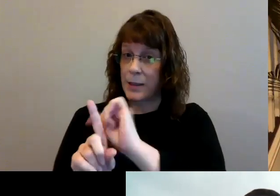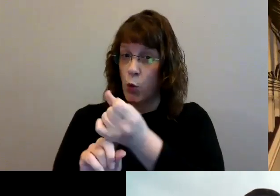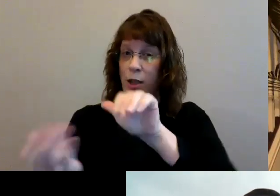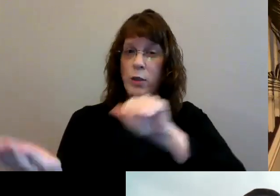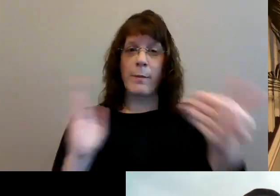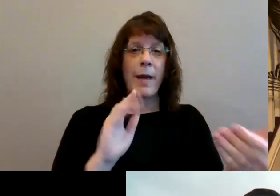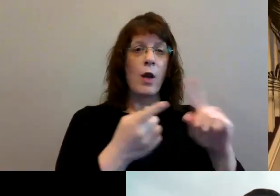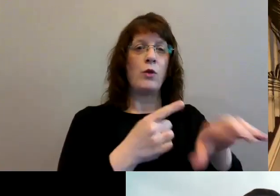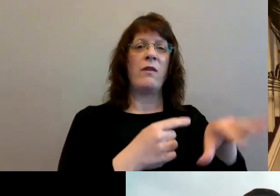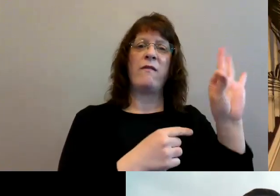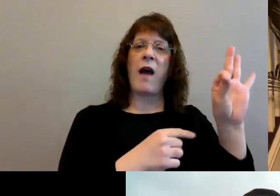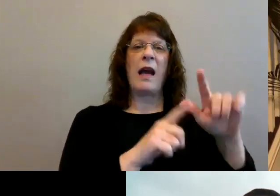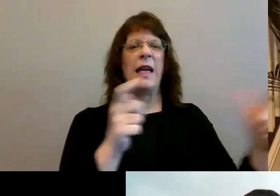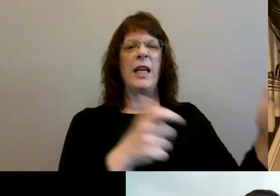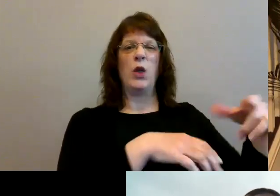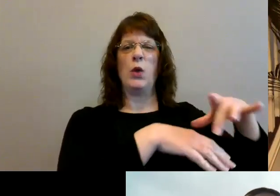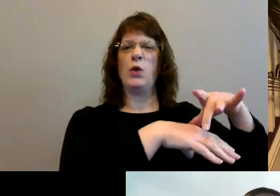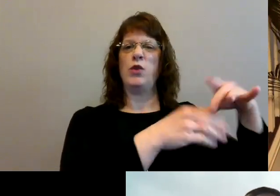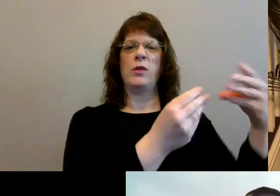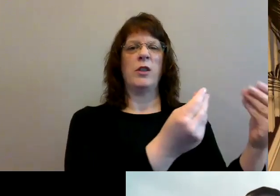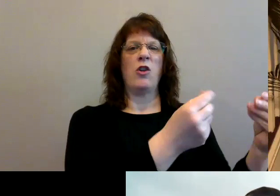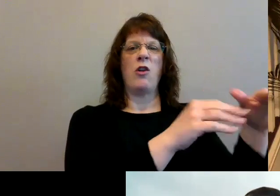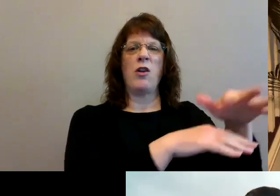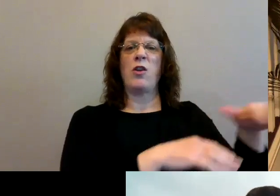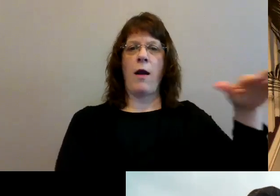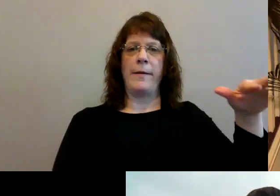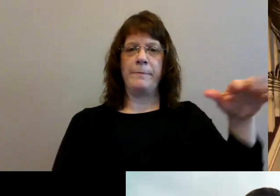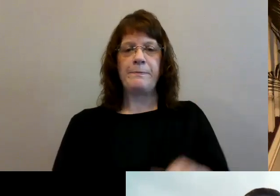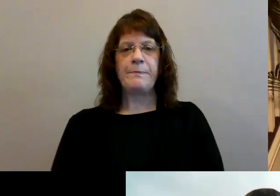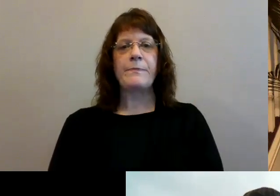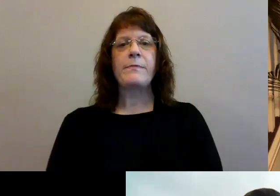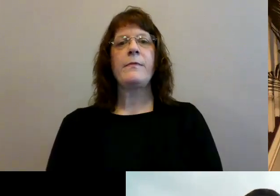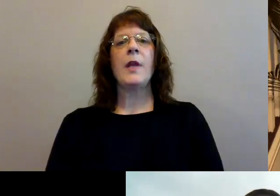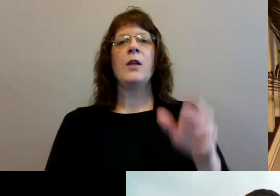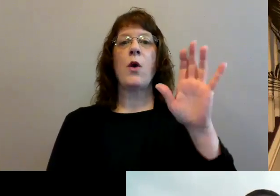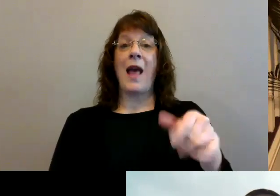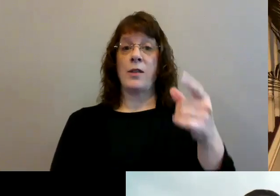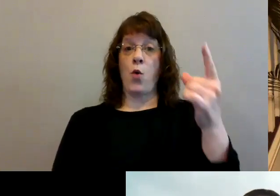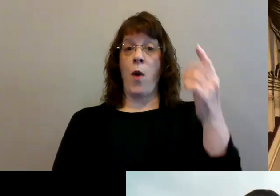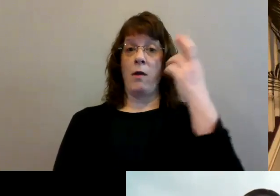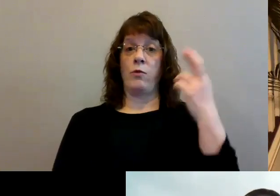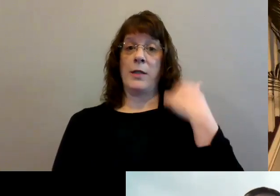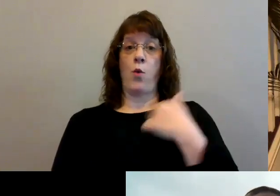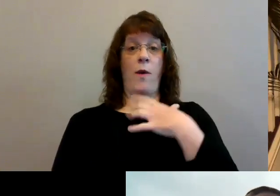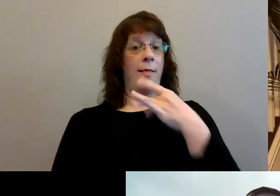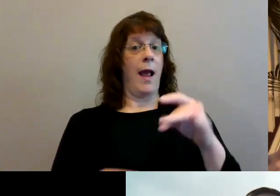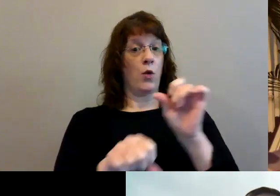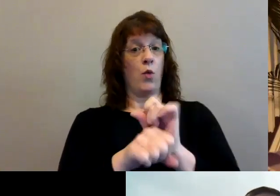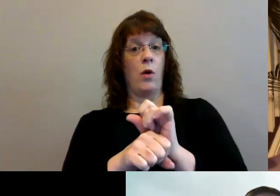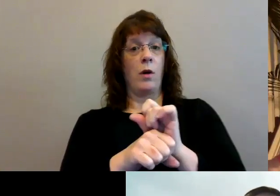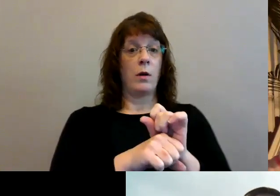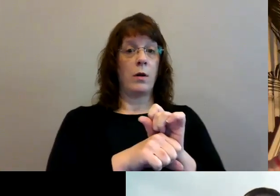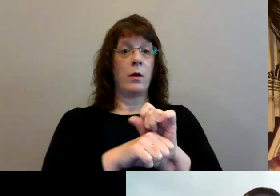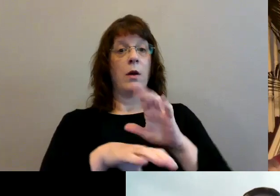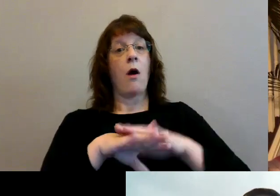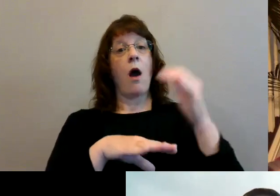find in like a huge continent? Well, so this is one of the reason actually we like to work on islands, is because